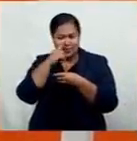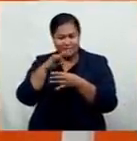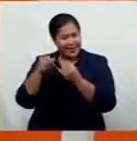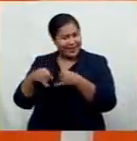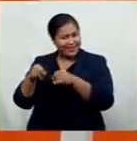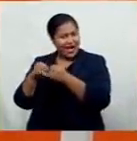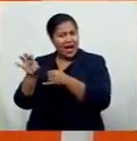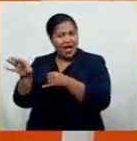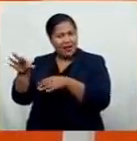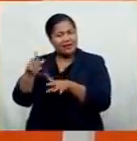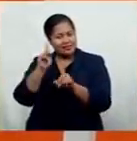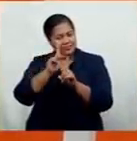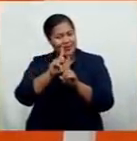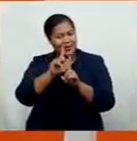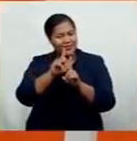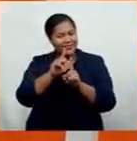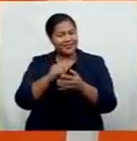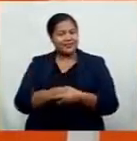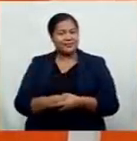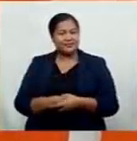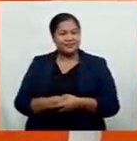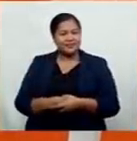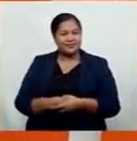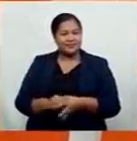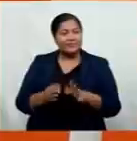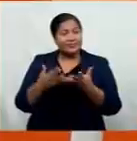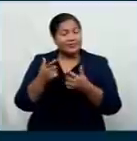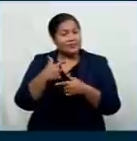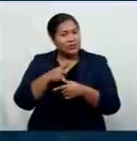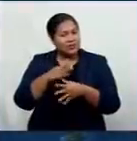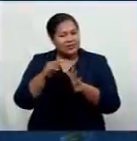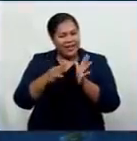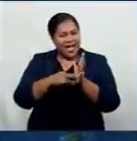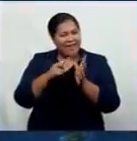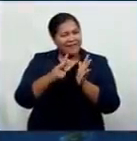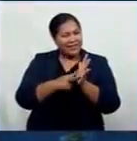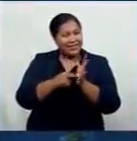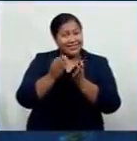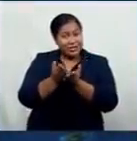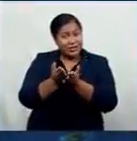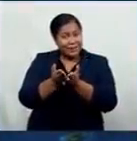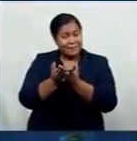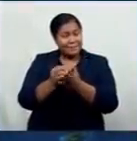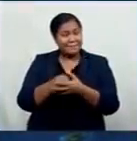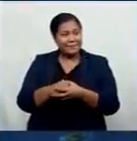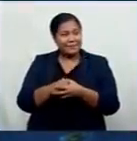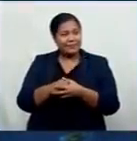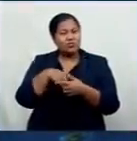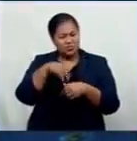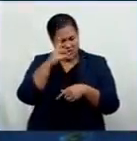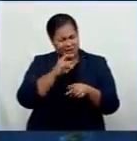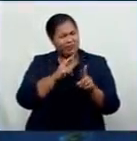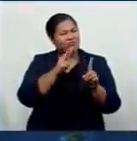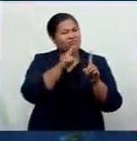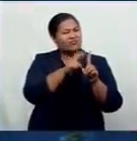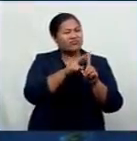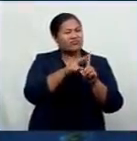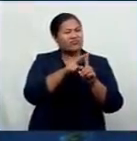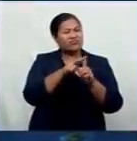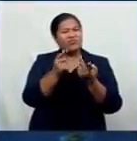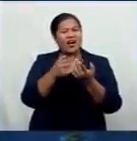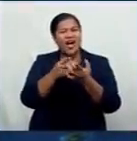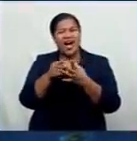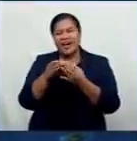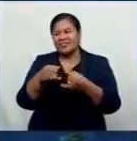are prioritized. With the current capability of the MV Veti, that we can reach out to the